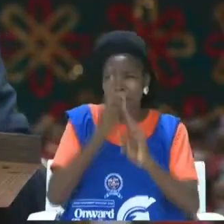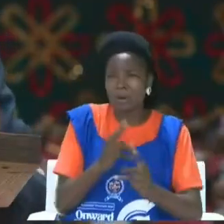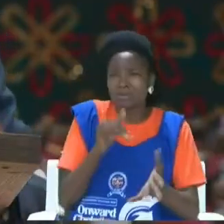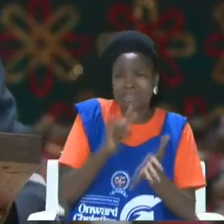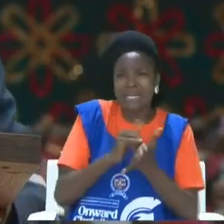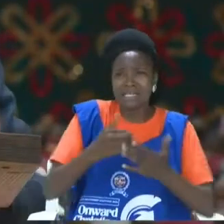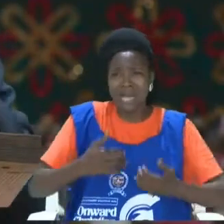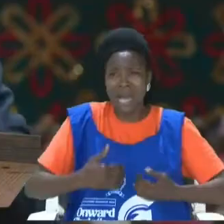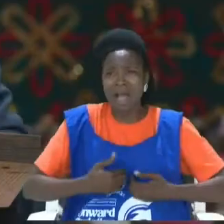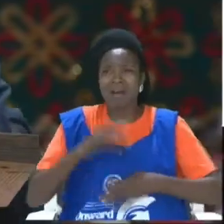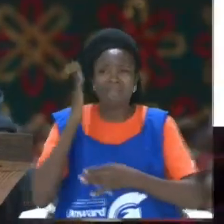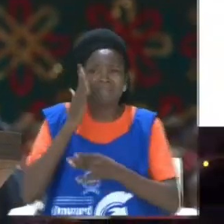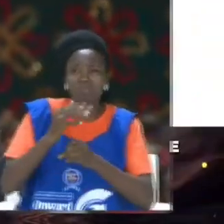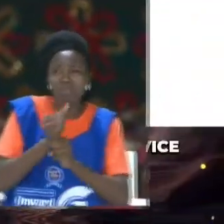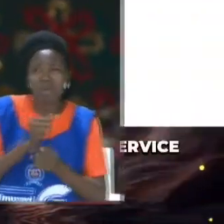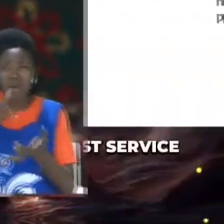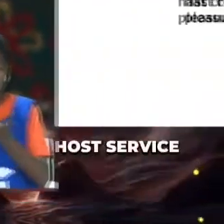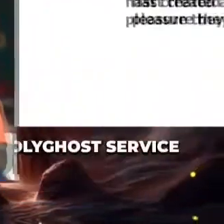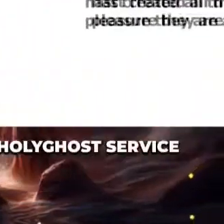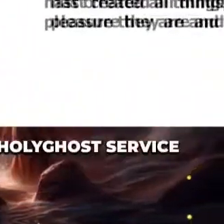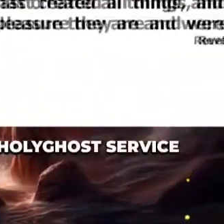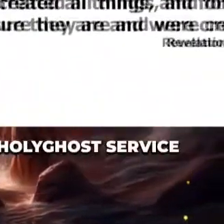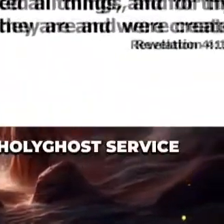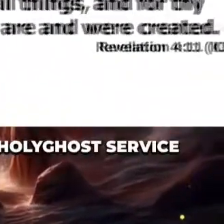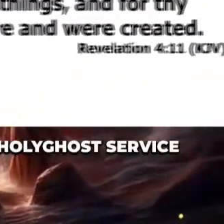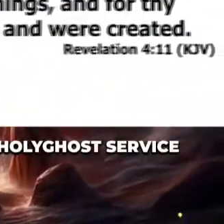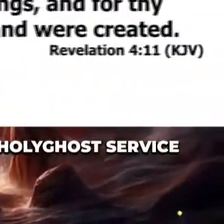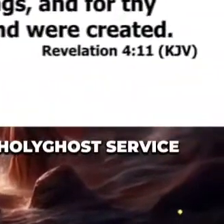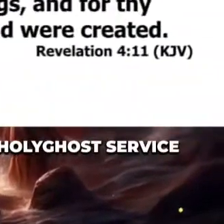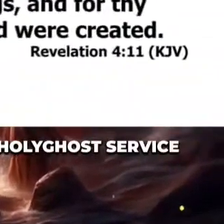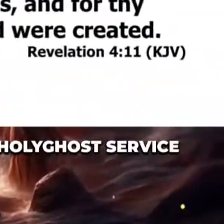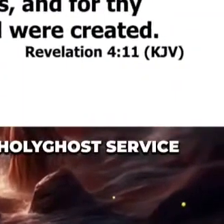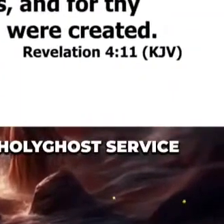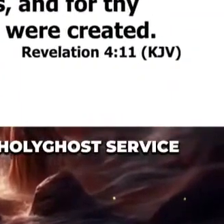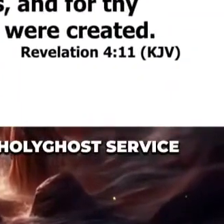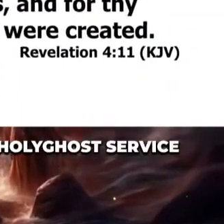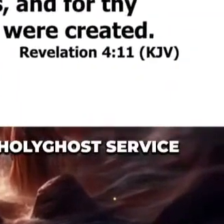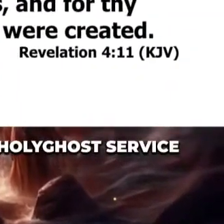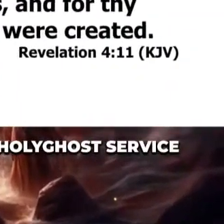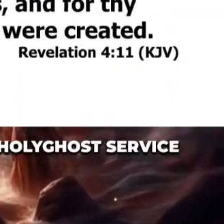created all things, and for thy pleasure they are and we are created.